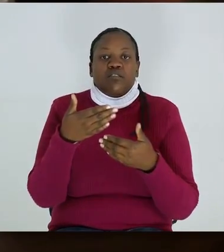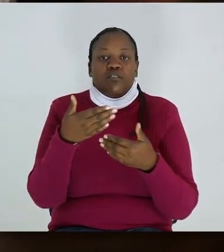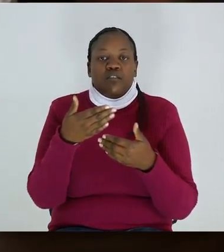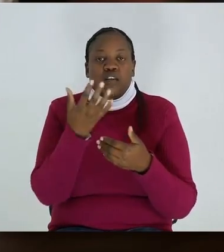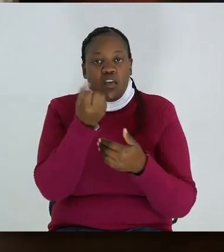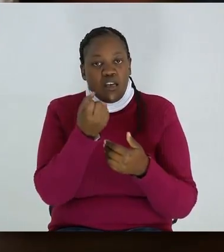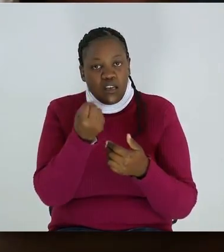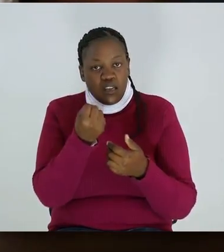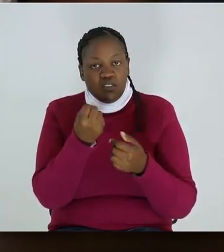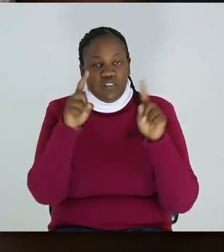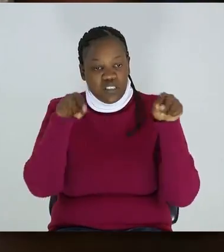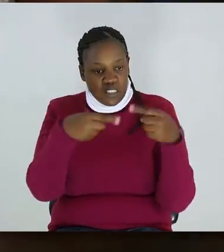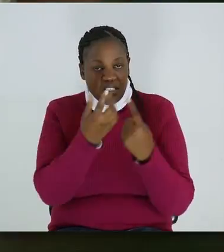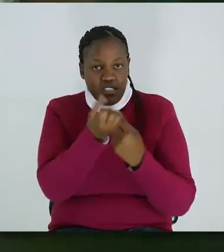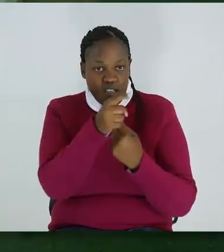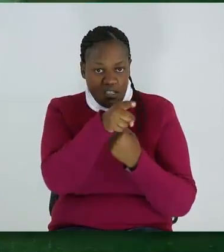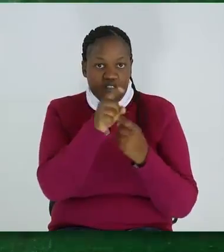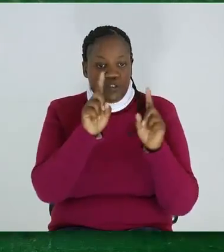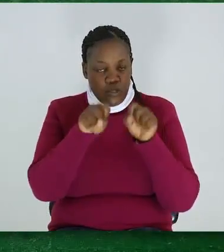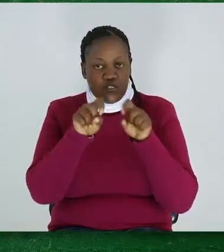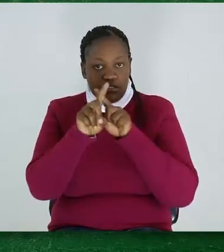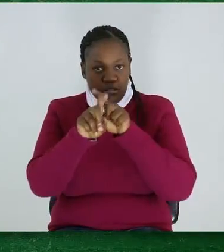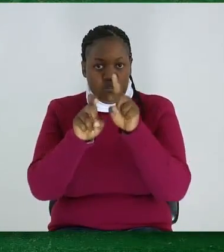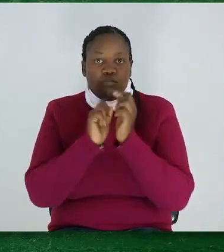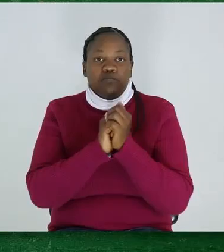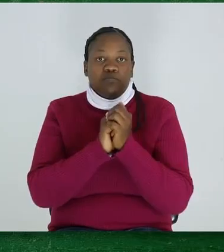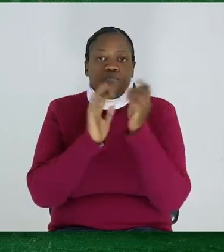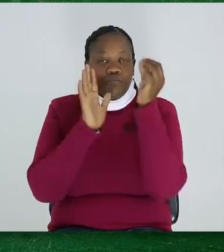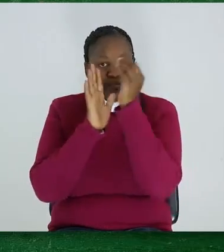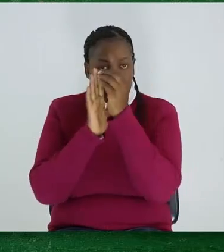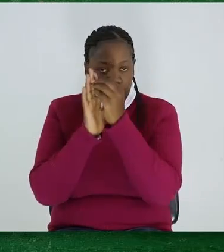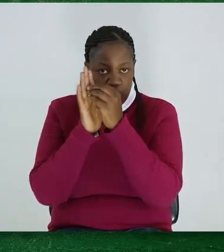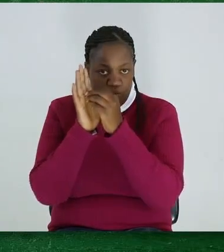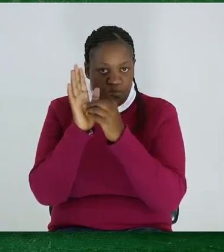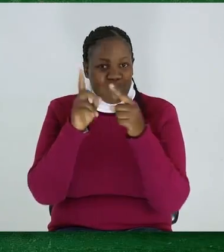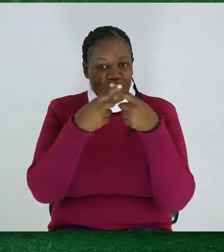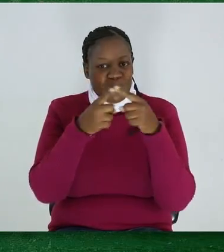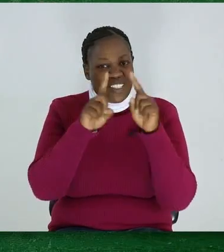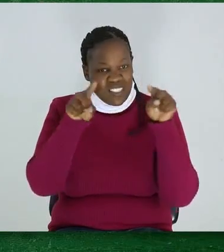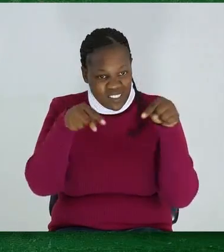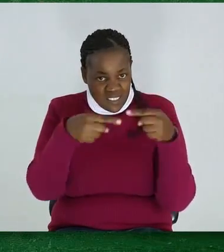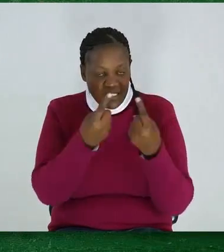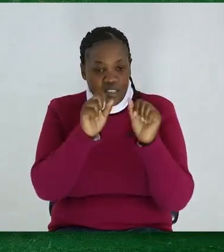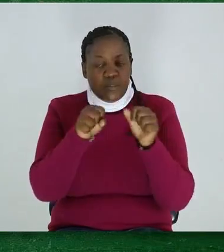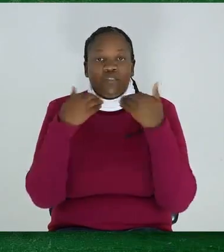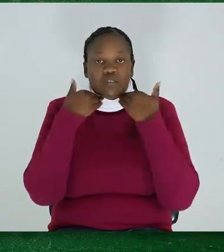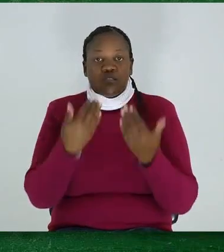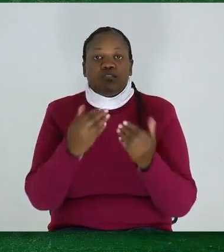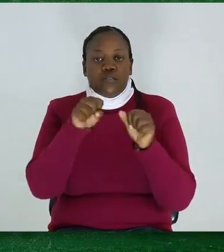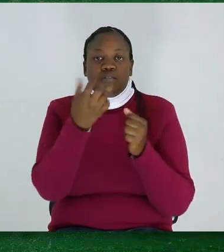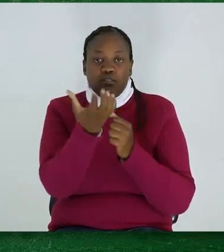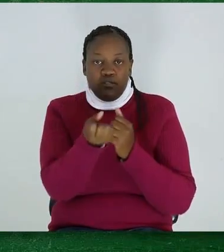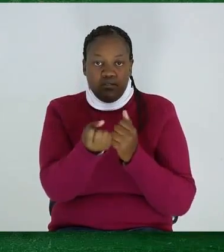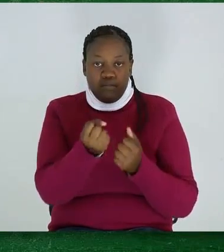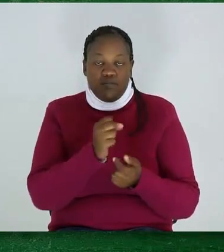or tragedy, all possess the following characteristics: the setting, plot,